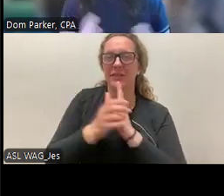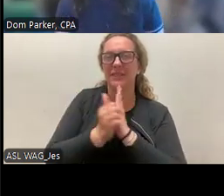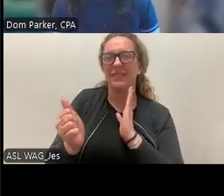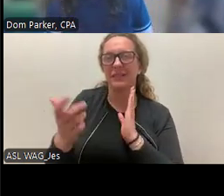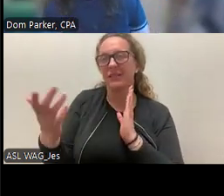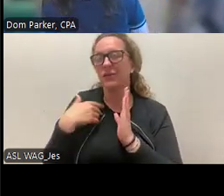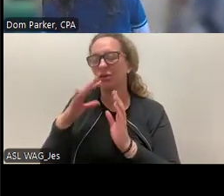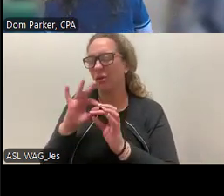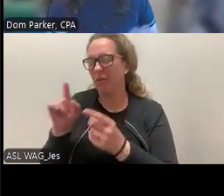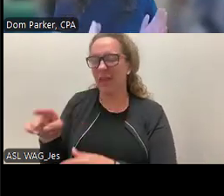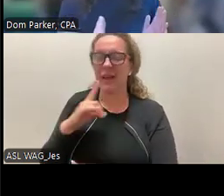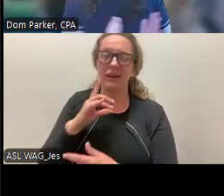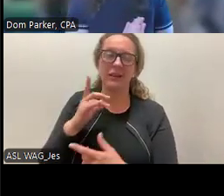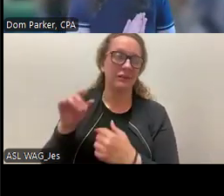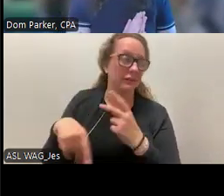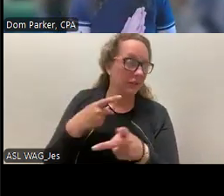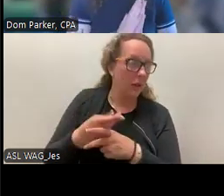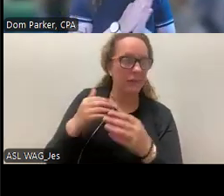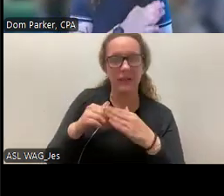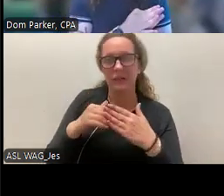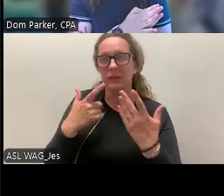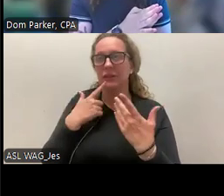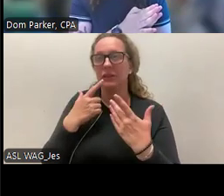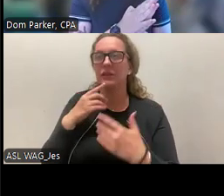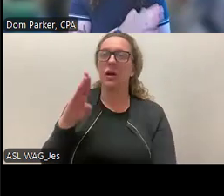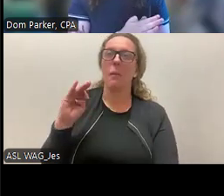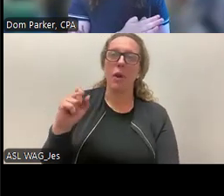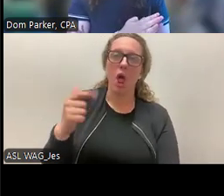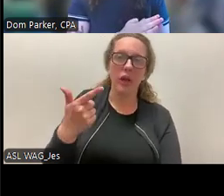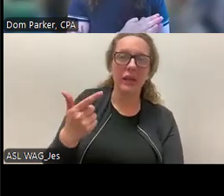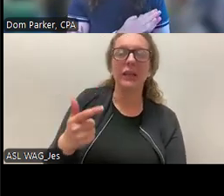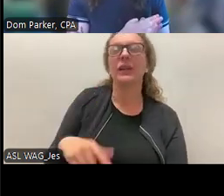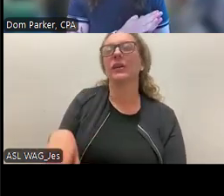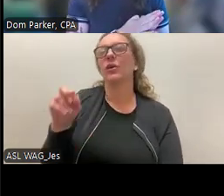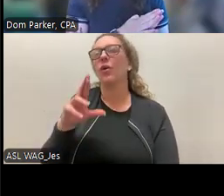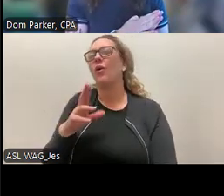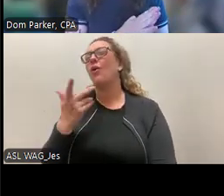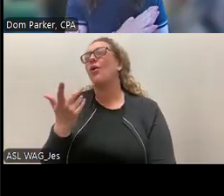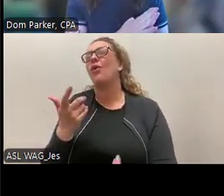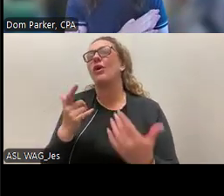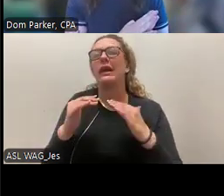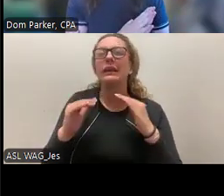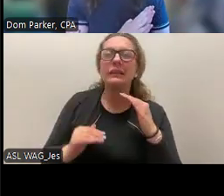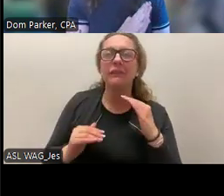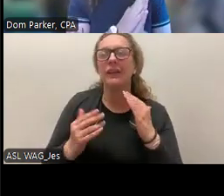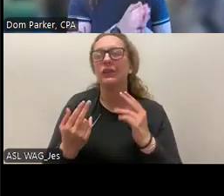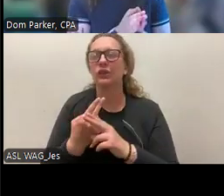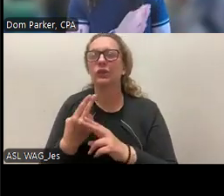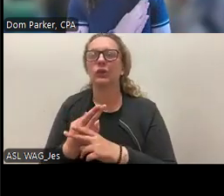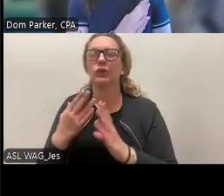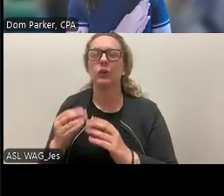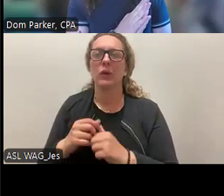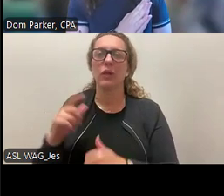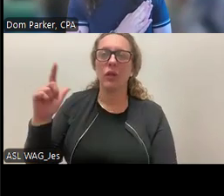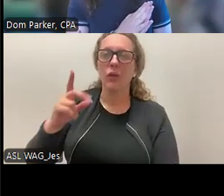video game accessibility. Is this, a blocking someone or disadvantaging a user with, low